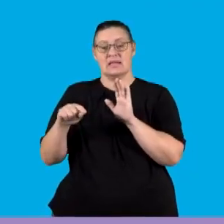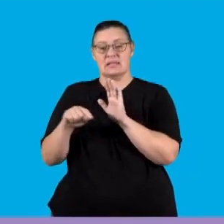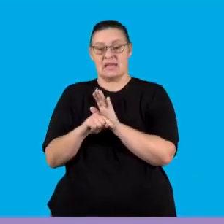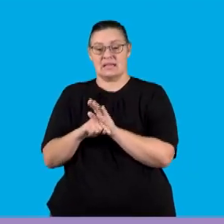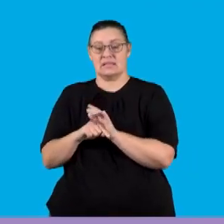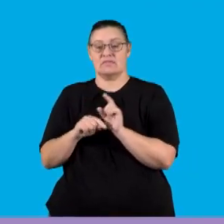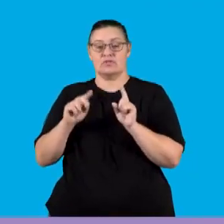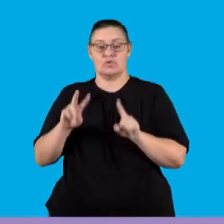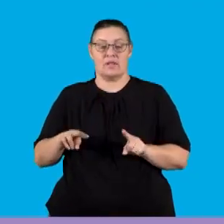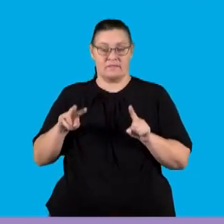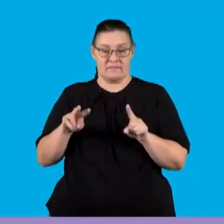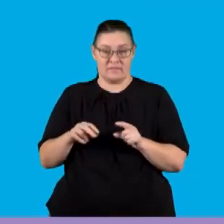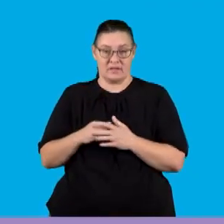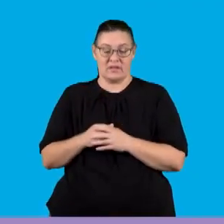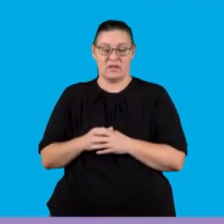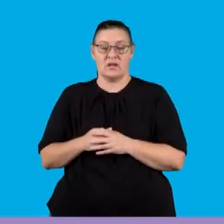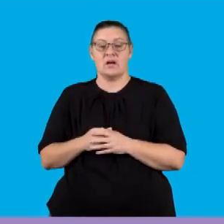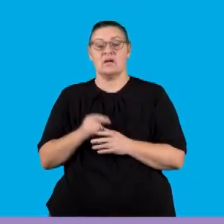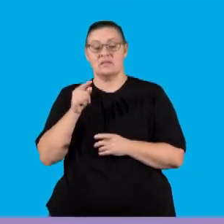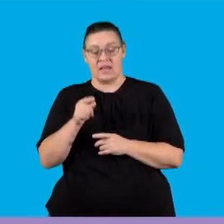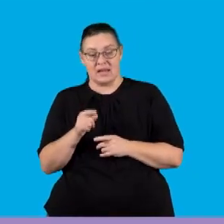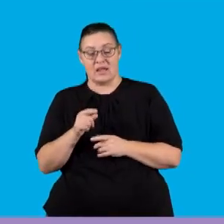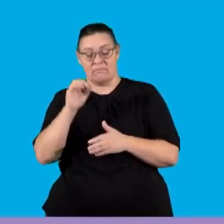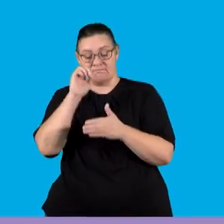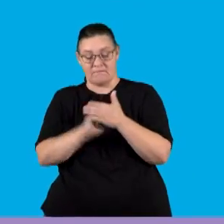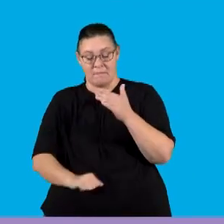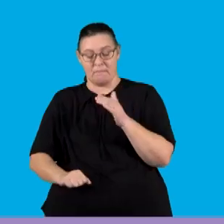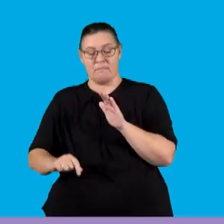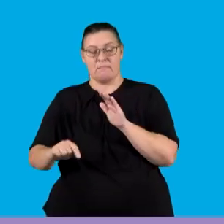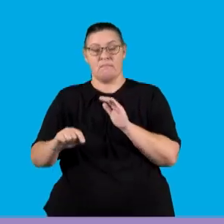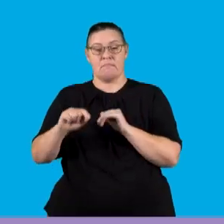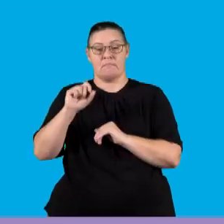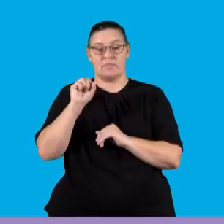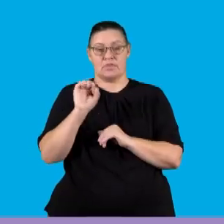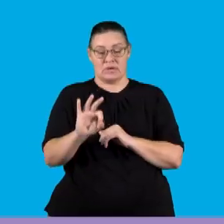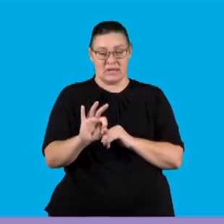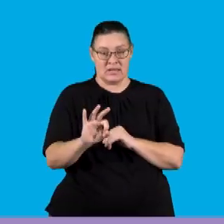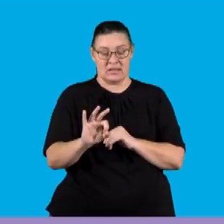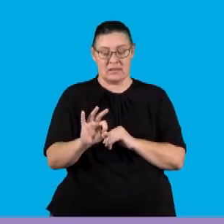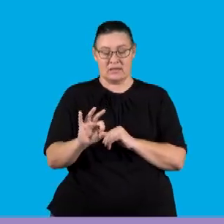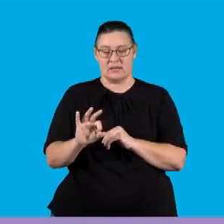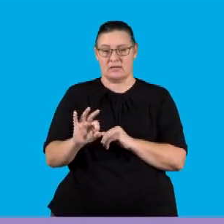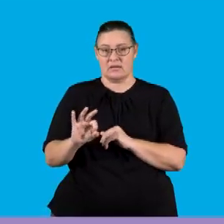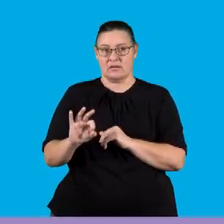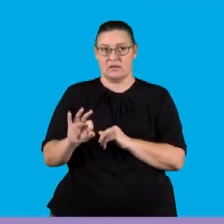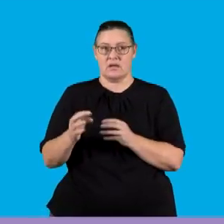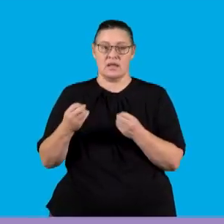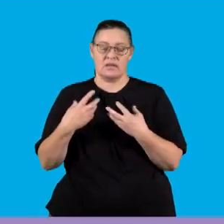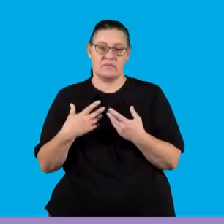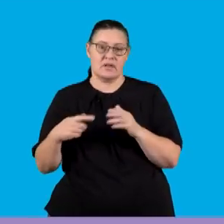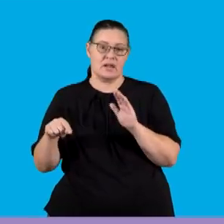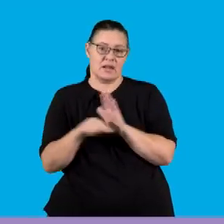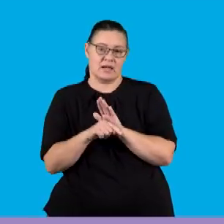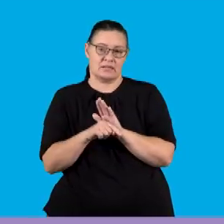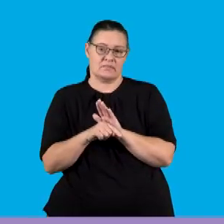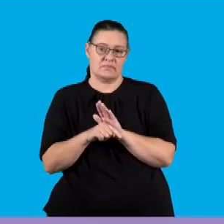a -12. And now from that -12, we are going to subtract 3. That is going to give us